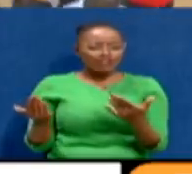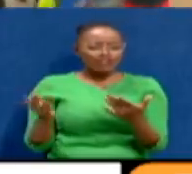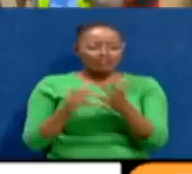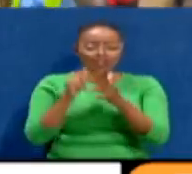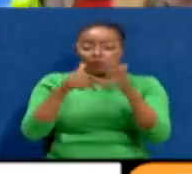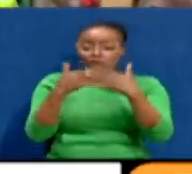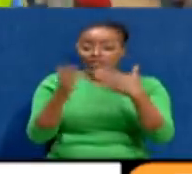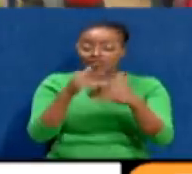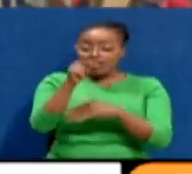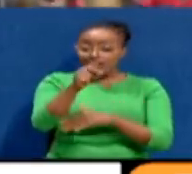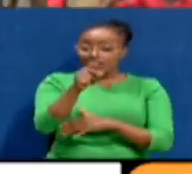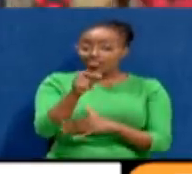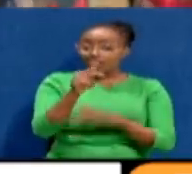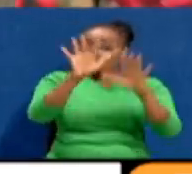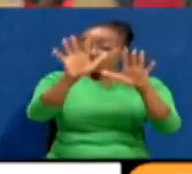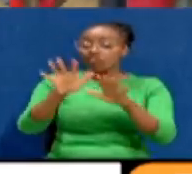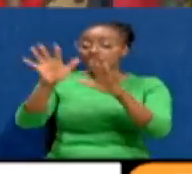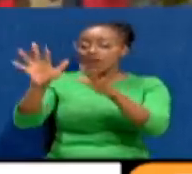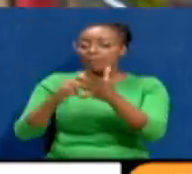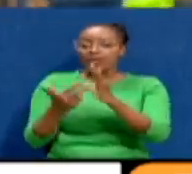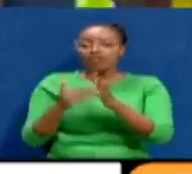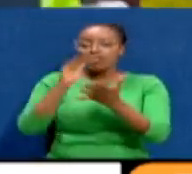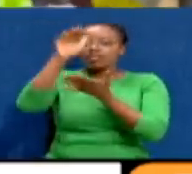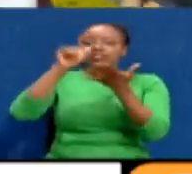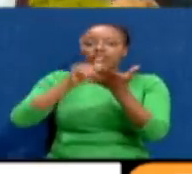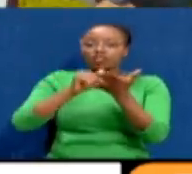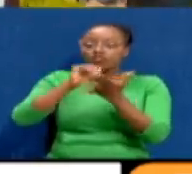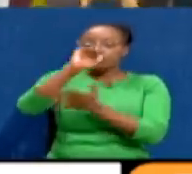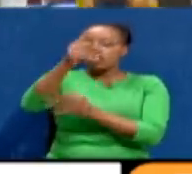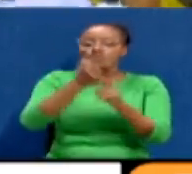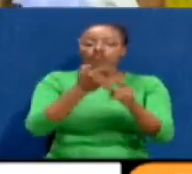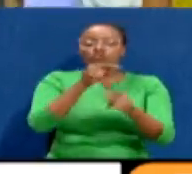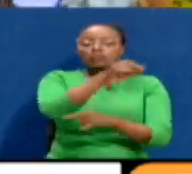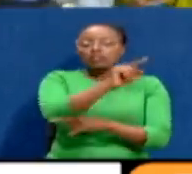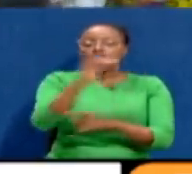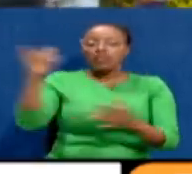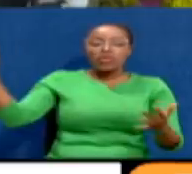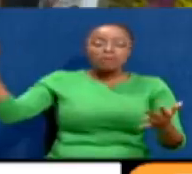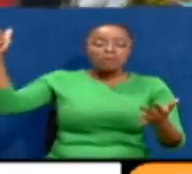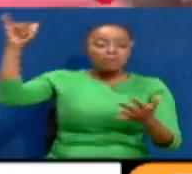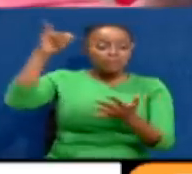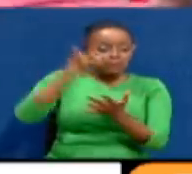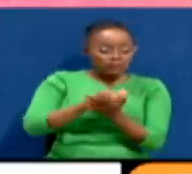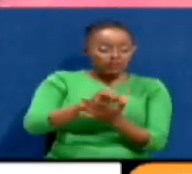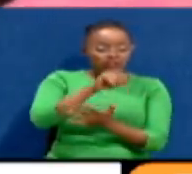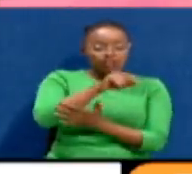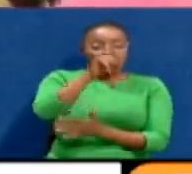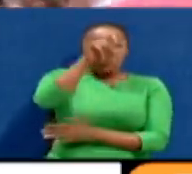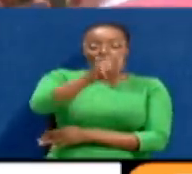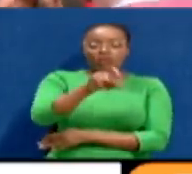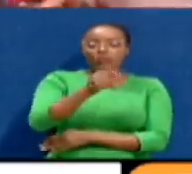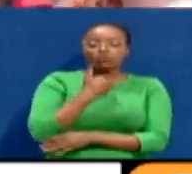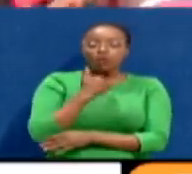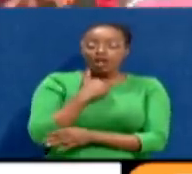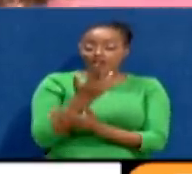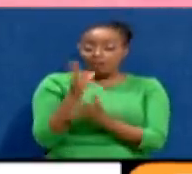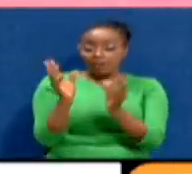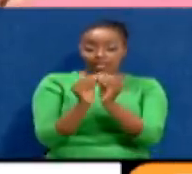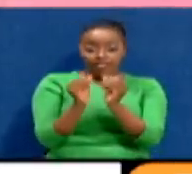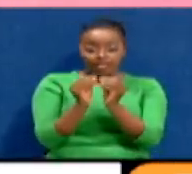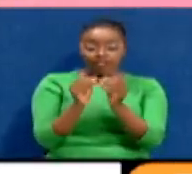What seems to be a rally is actually in the middle of town. He is on the way from where he landed onto where he was to hold a